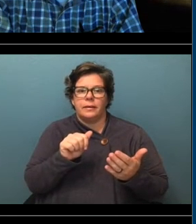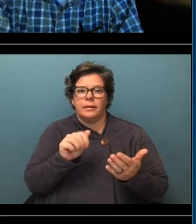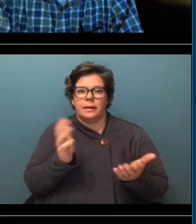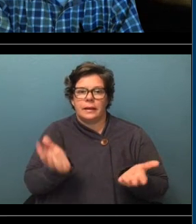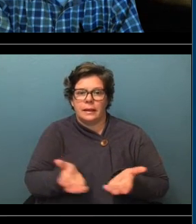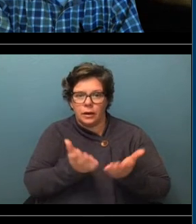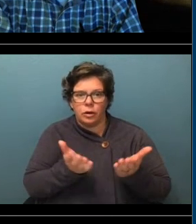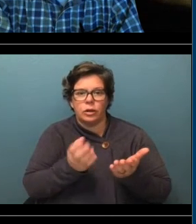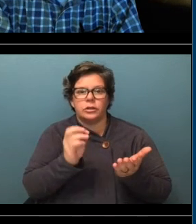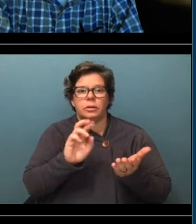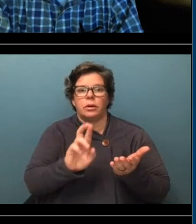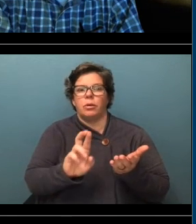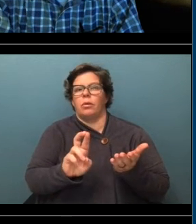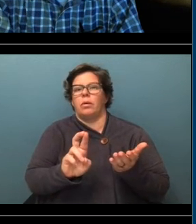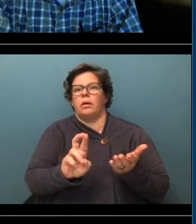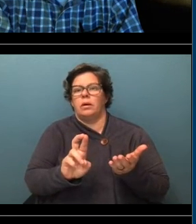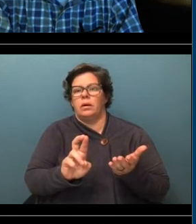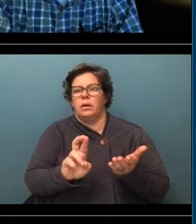encouragement or,